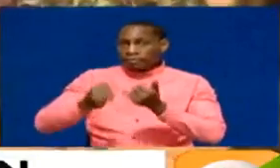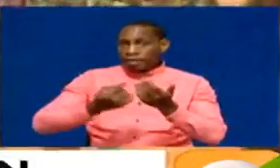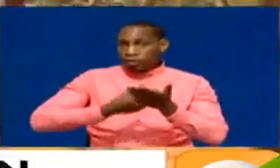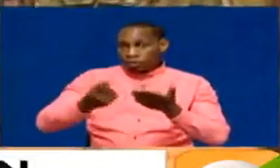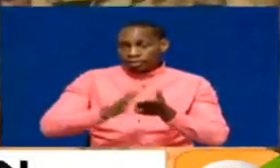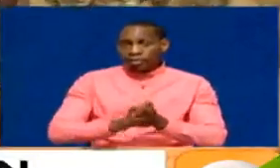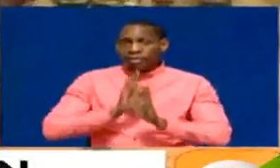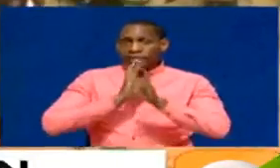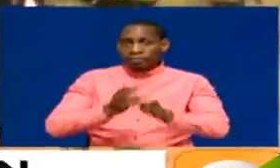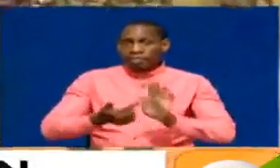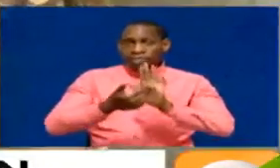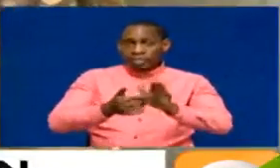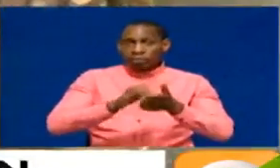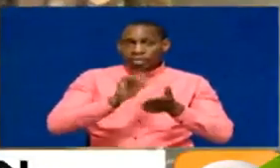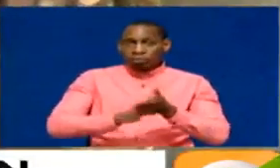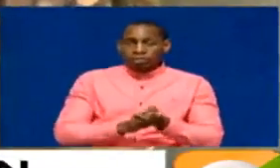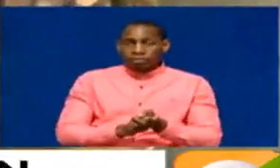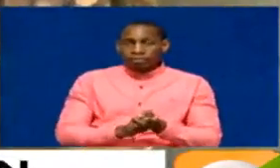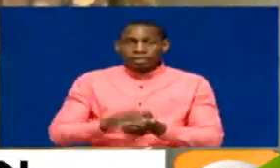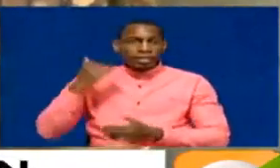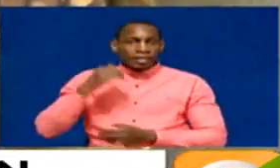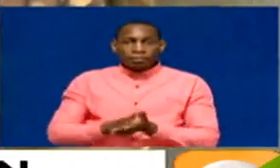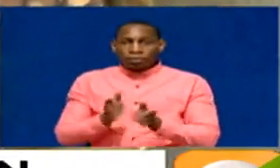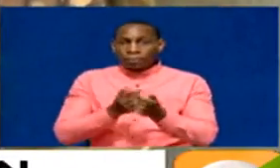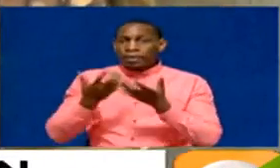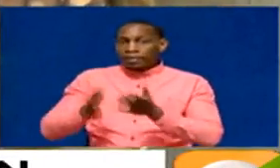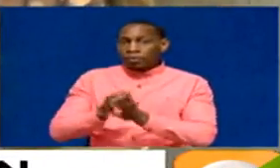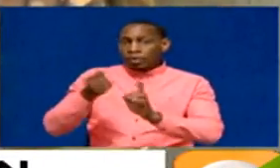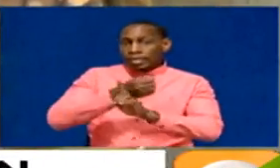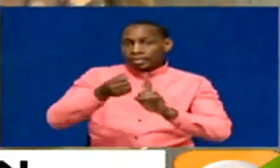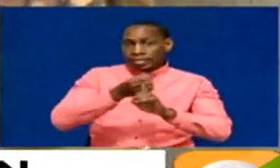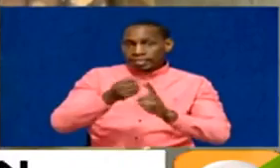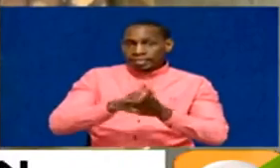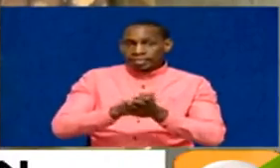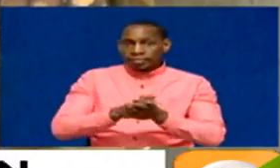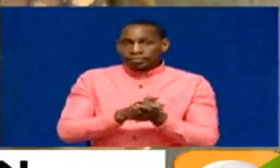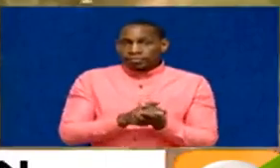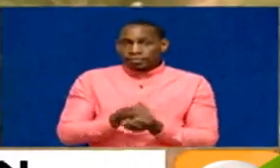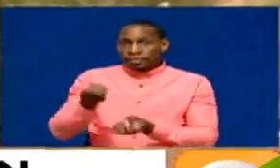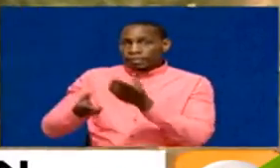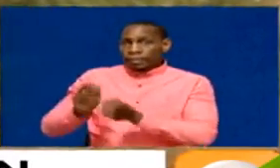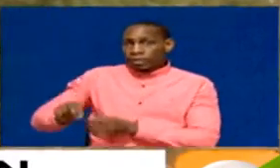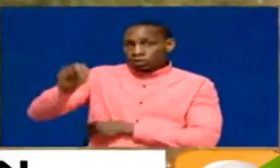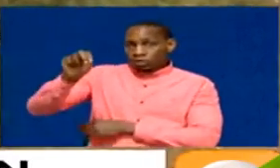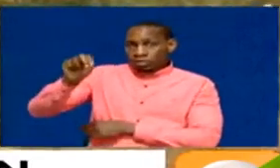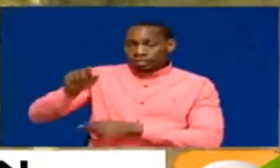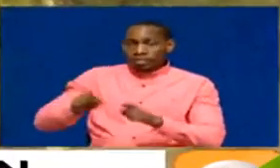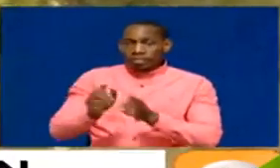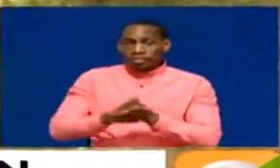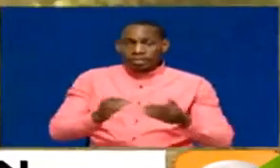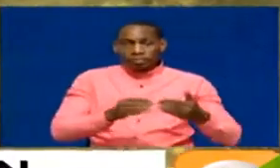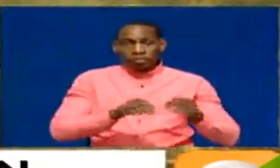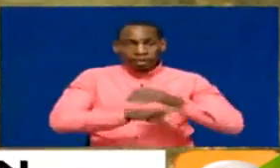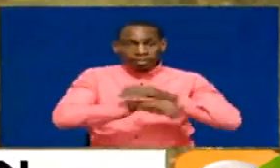week, reports indicate that heavily armed bandits attacked Yatia in Saimo Soy, Baringo North, and